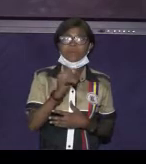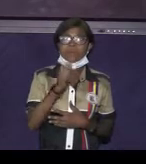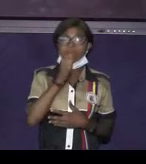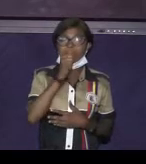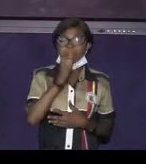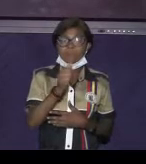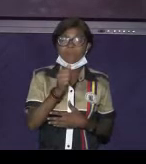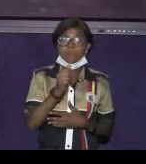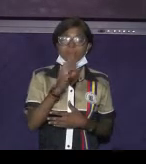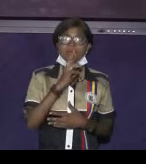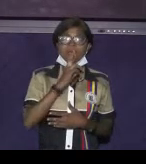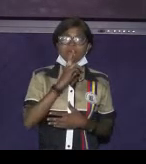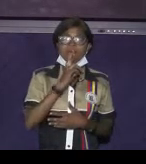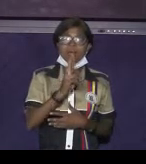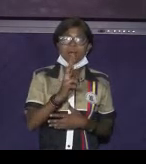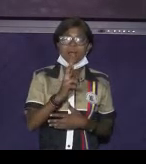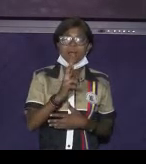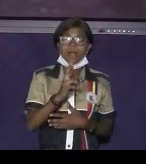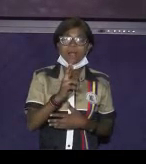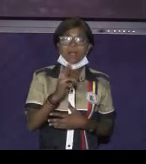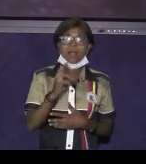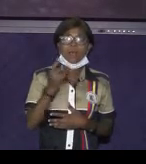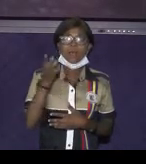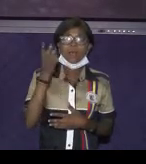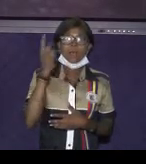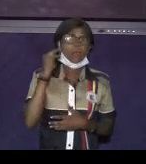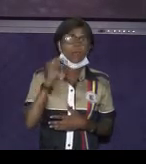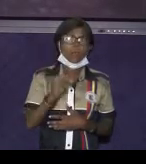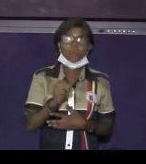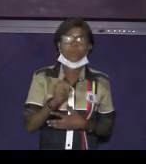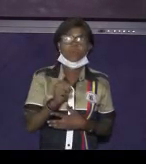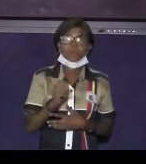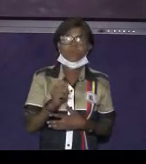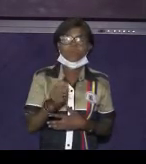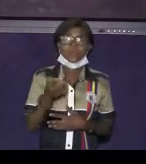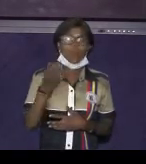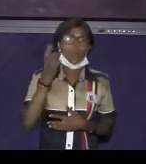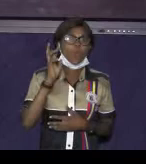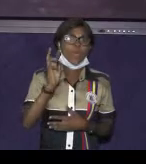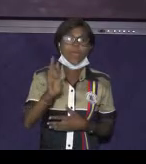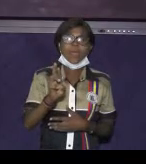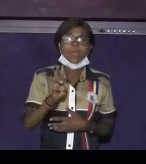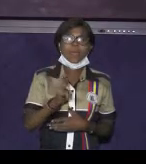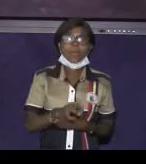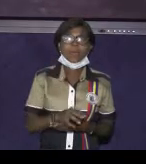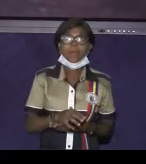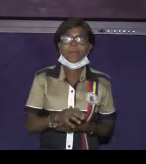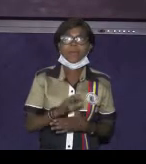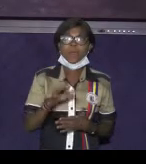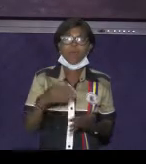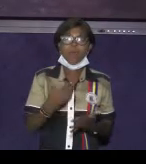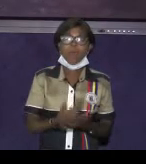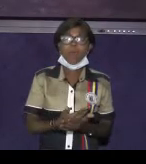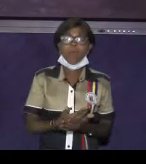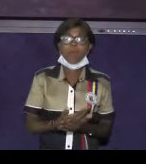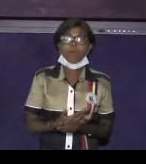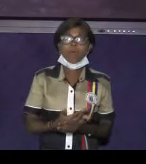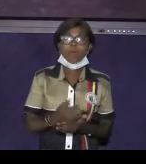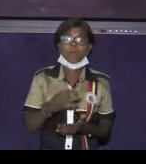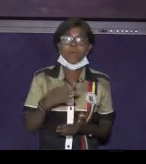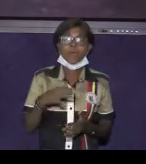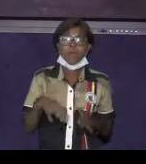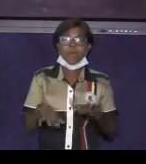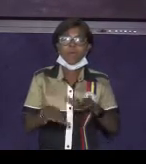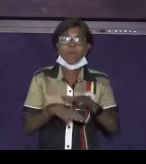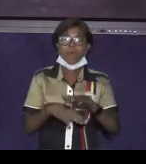am, A-M, are, A-R-E, was, W-A-S, and were. All those are parts that stay